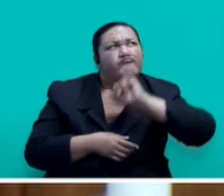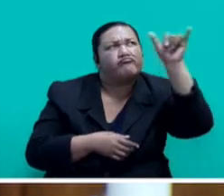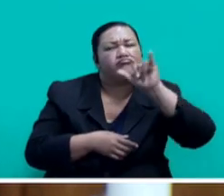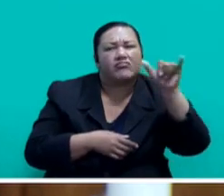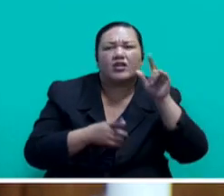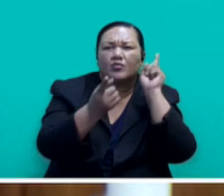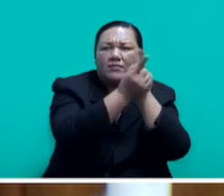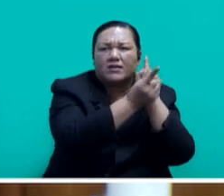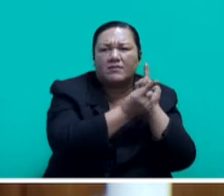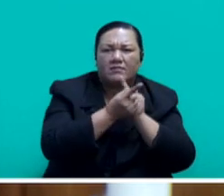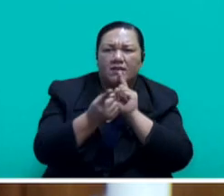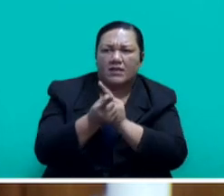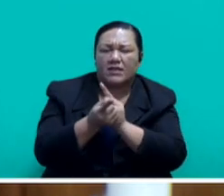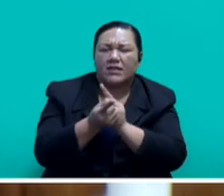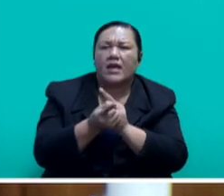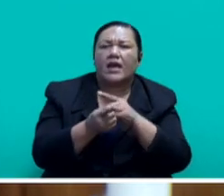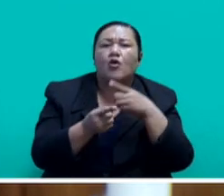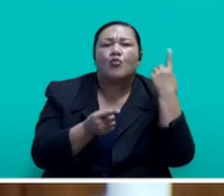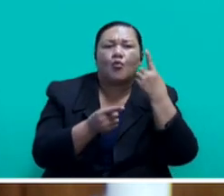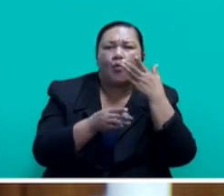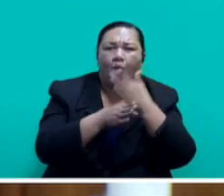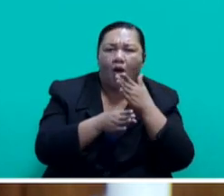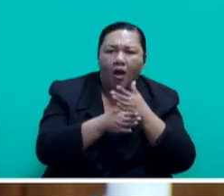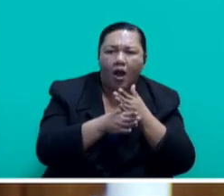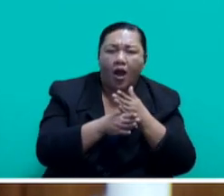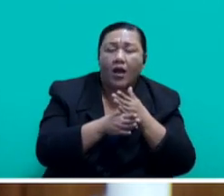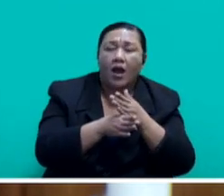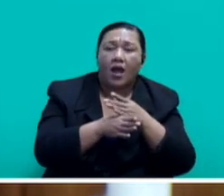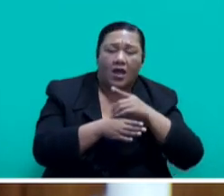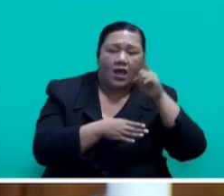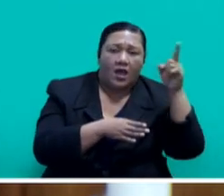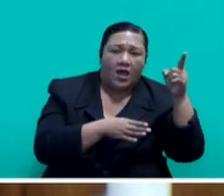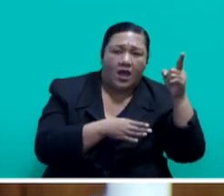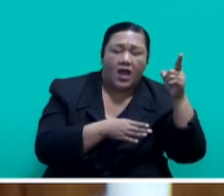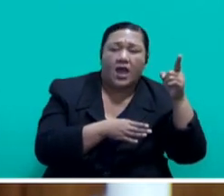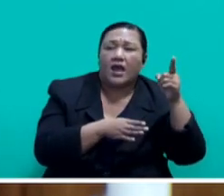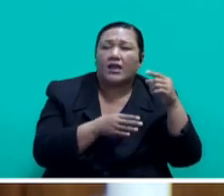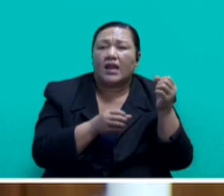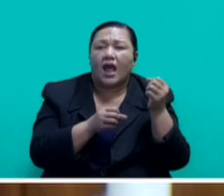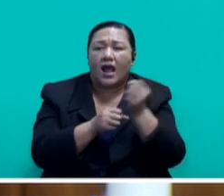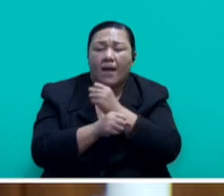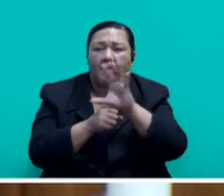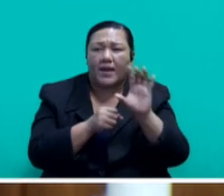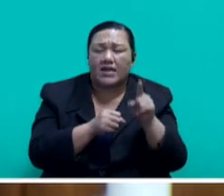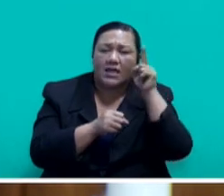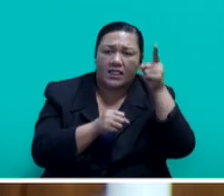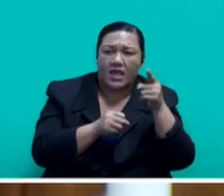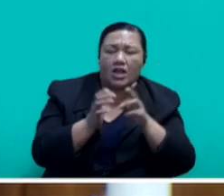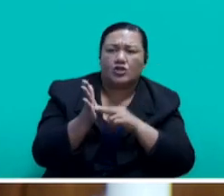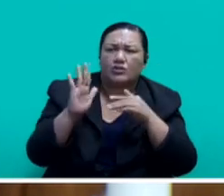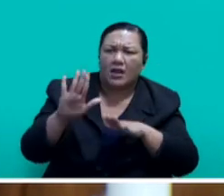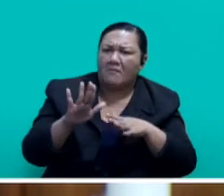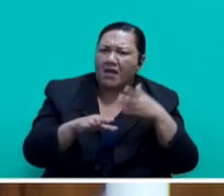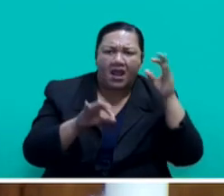workers, but none to Australia, where the bulk of the workers are. My team is currently working. Yeah,